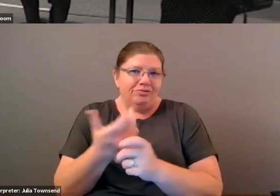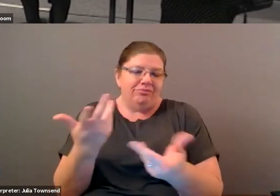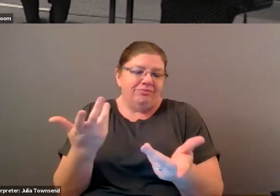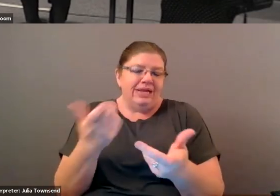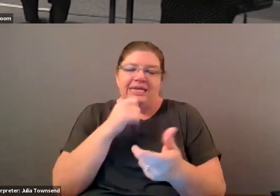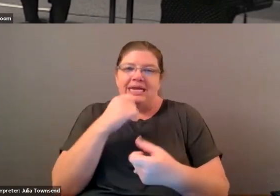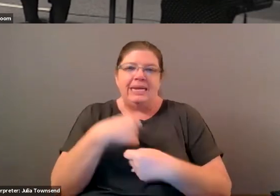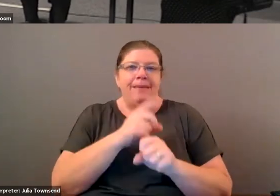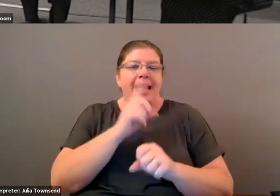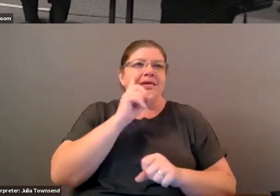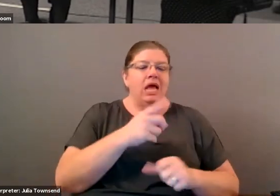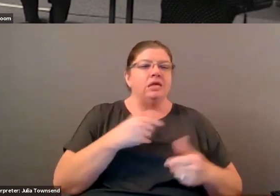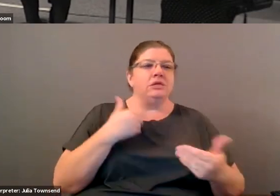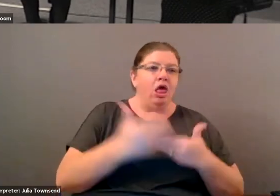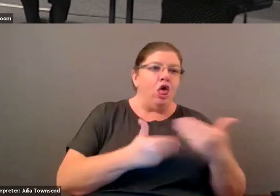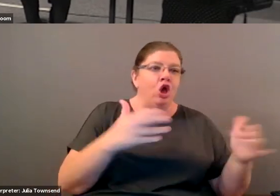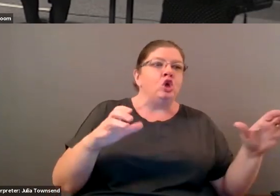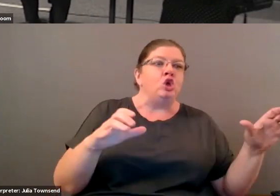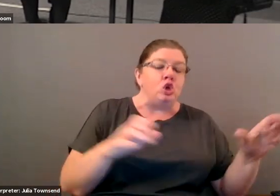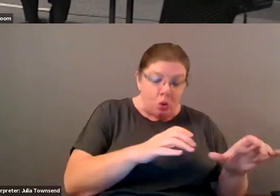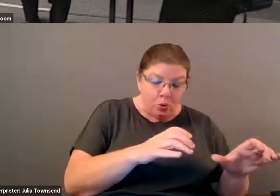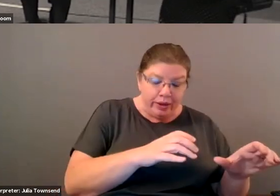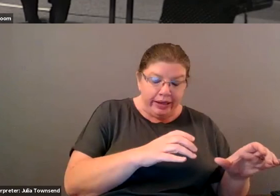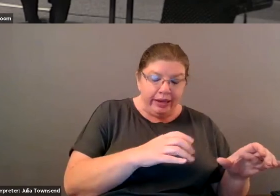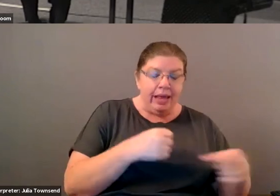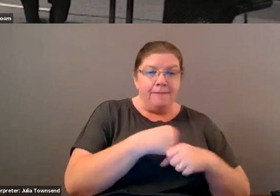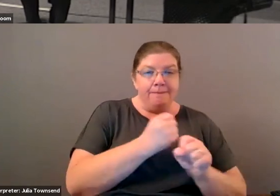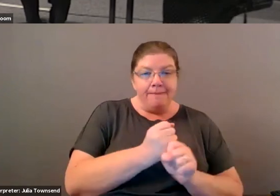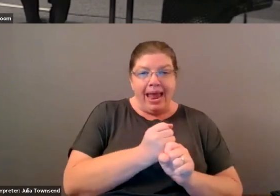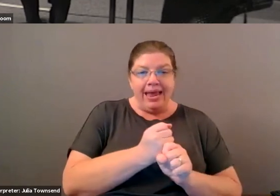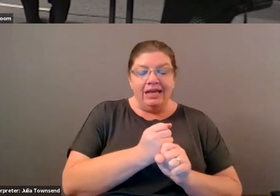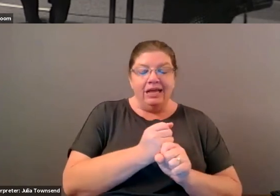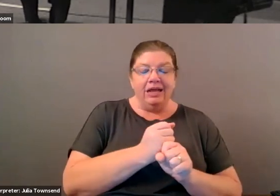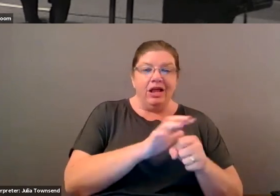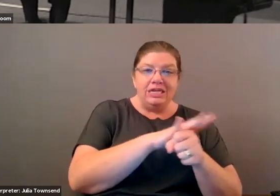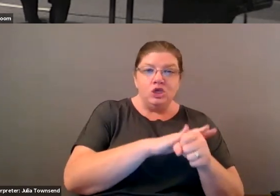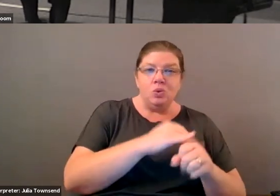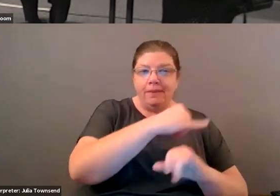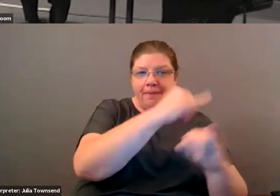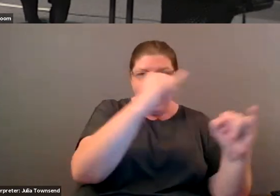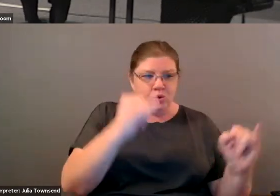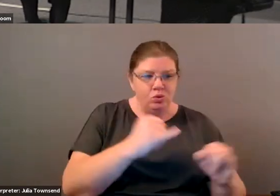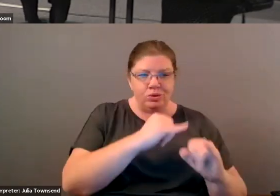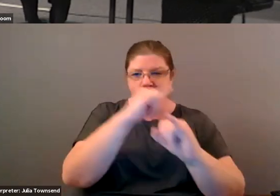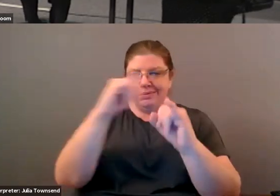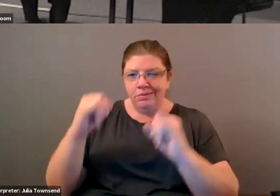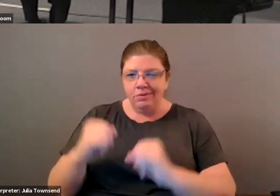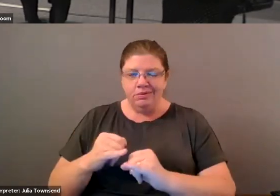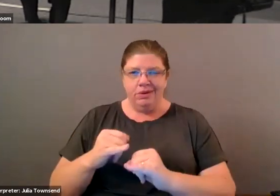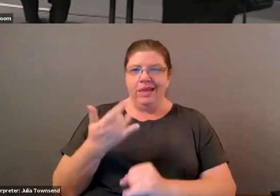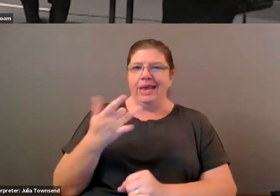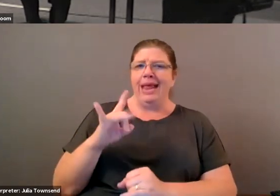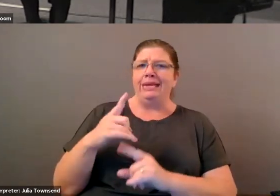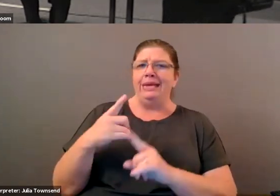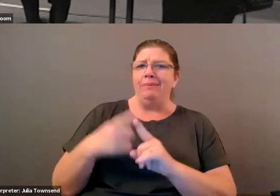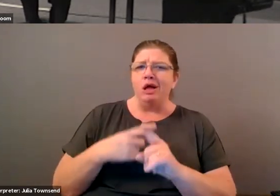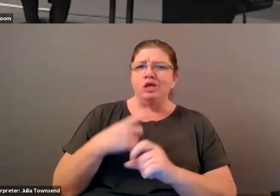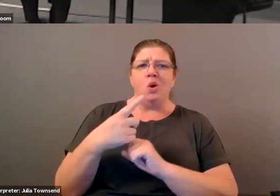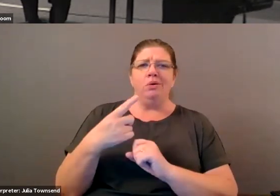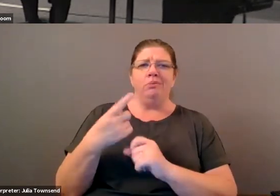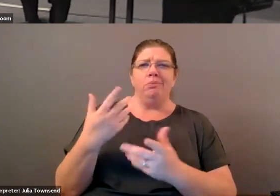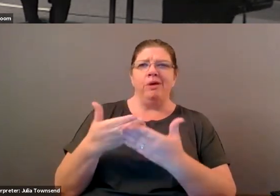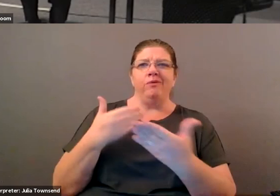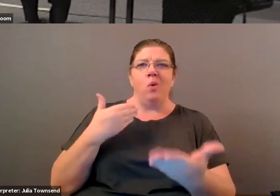to go through the exercise, draw district boundaries, and then have, you know, a year or 18 months before the